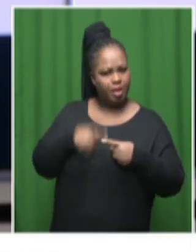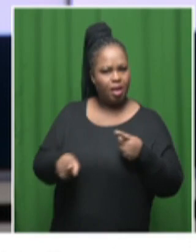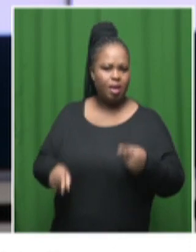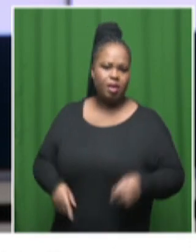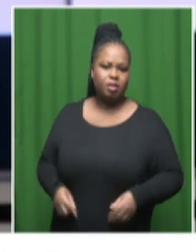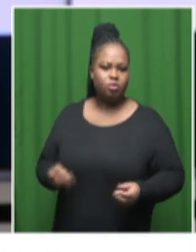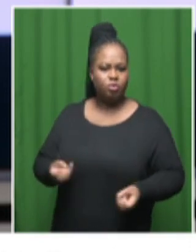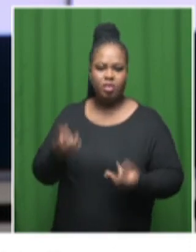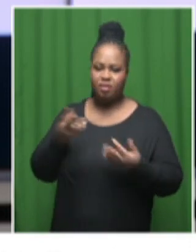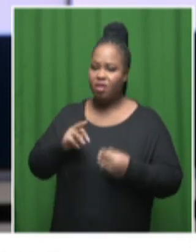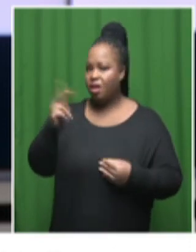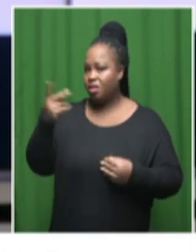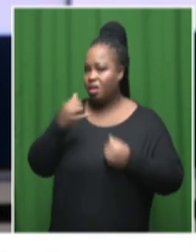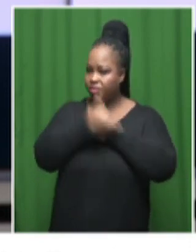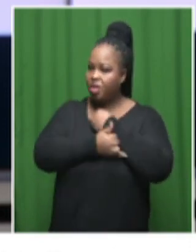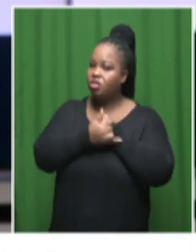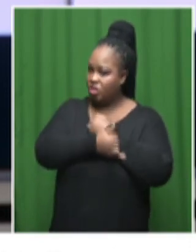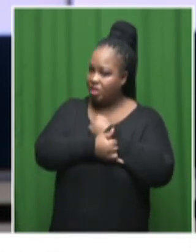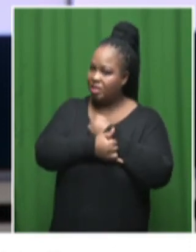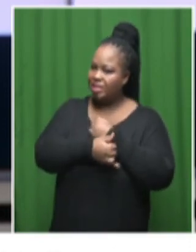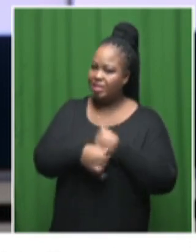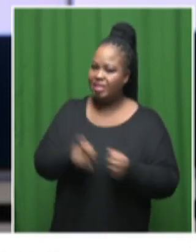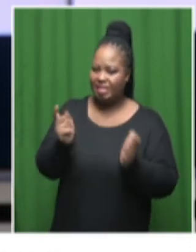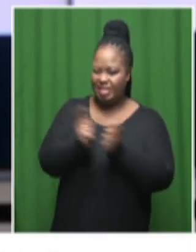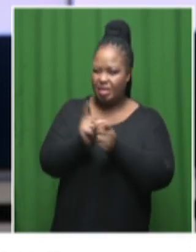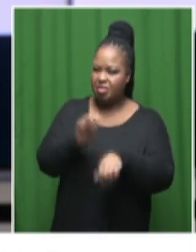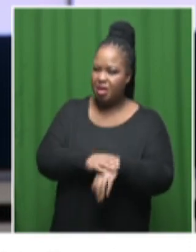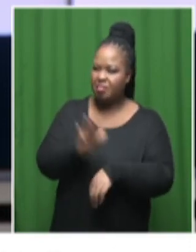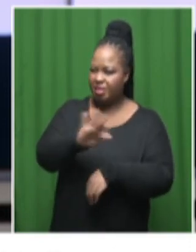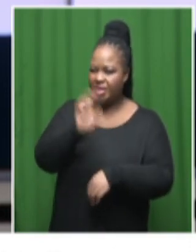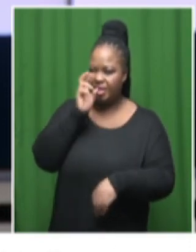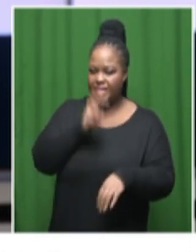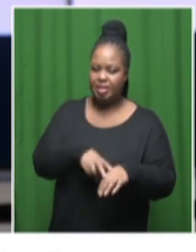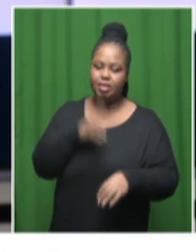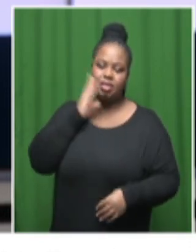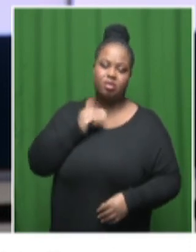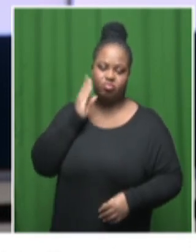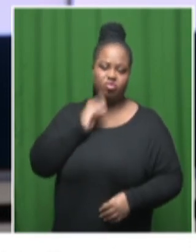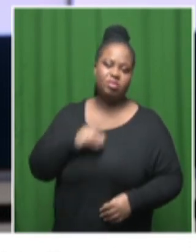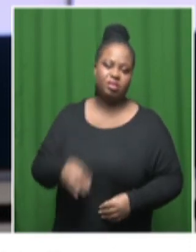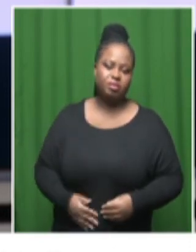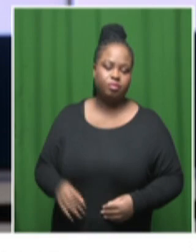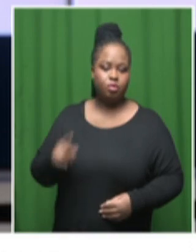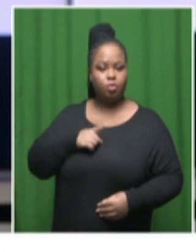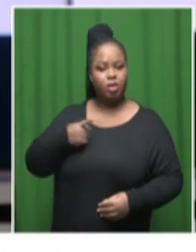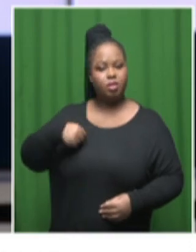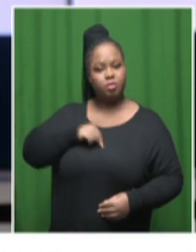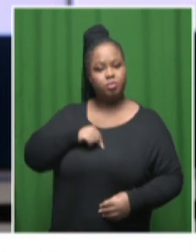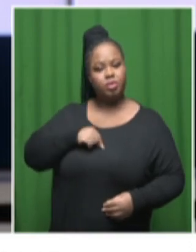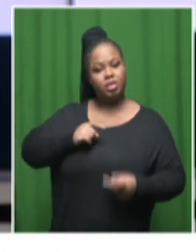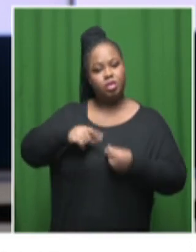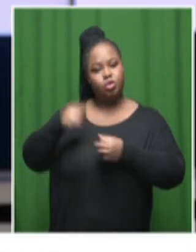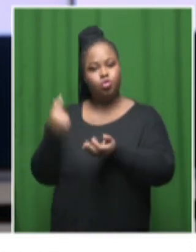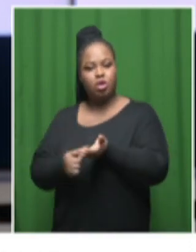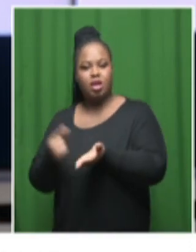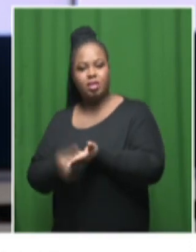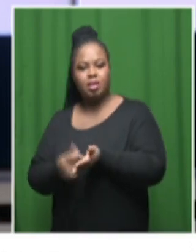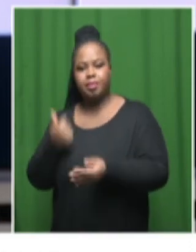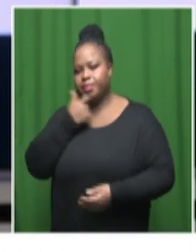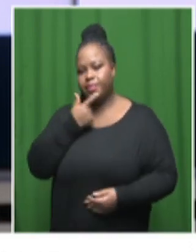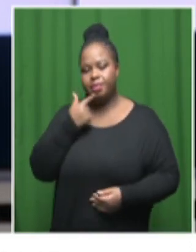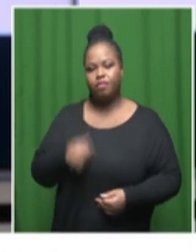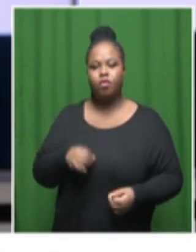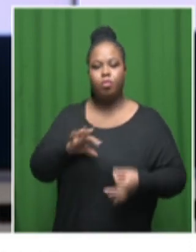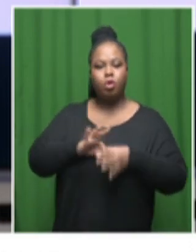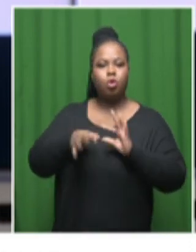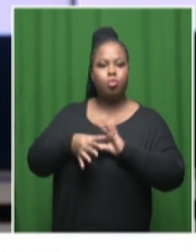to give these other countries, you know, that game time that they need and that experience, because us and Uganda, we are just recently from the